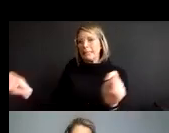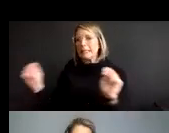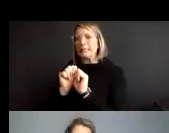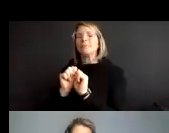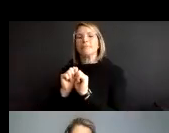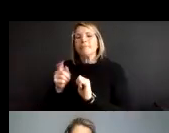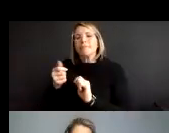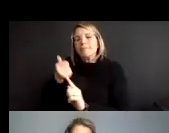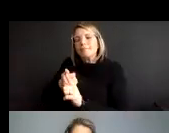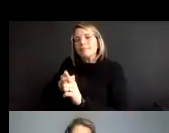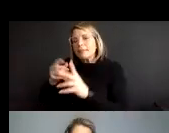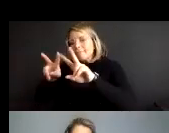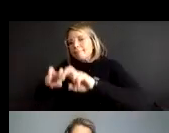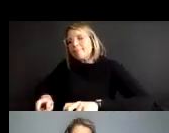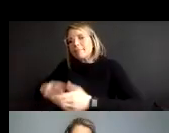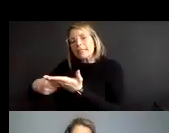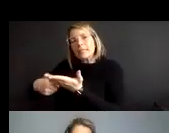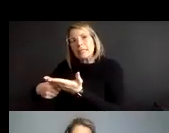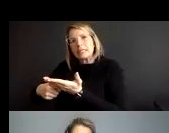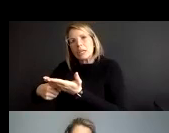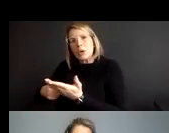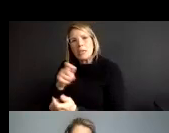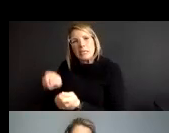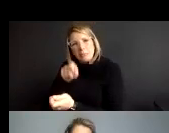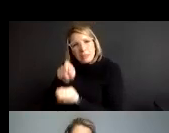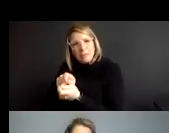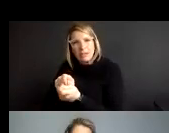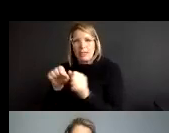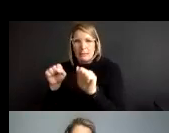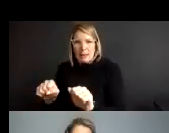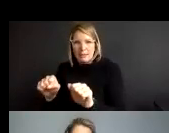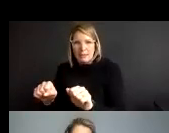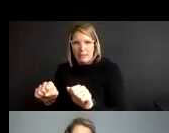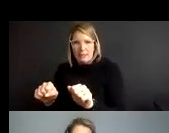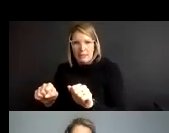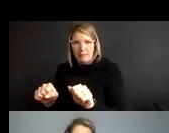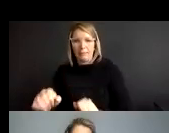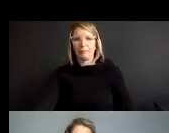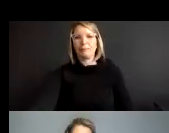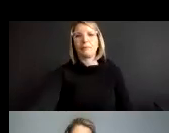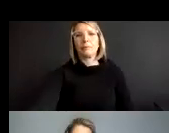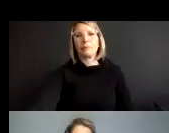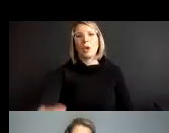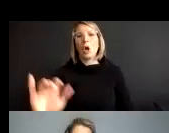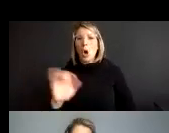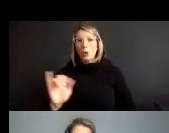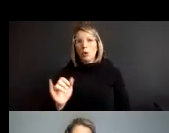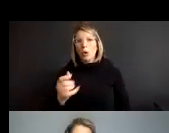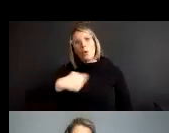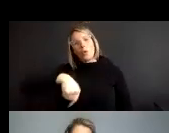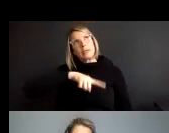say, again, because the act is relatively new, the education that we're focusing on is really trying to